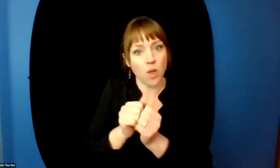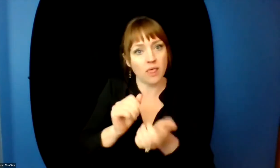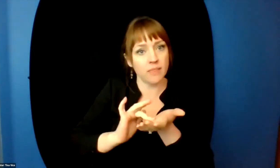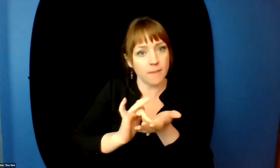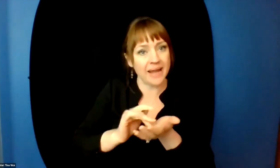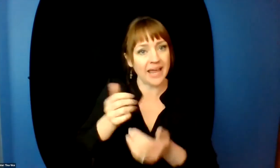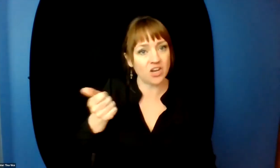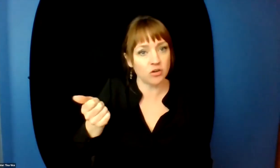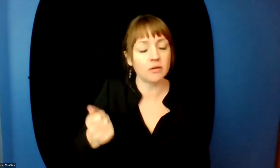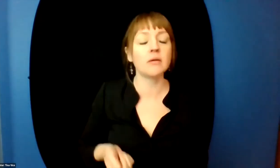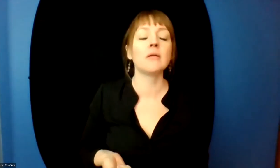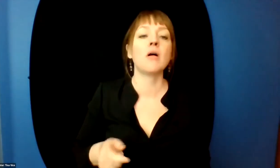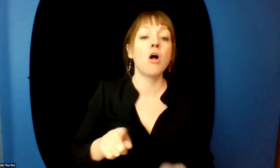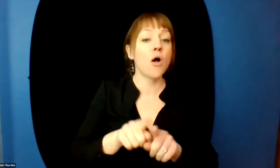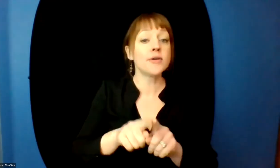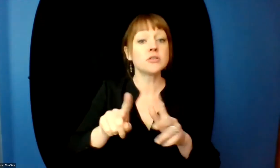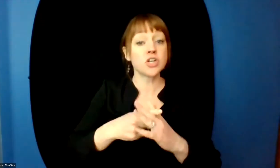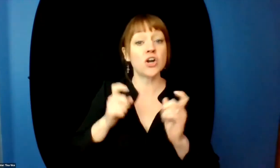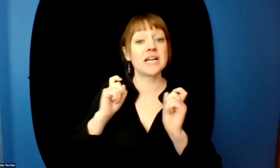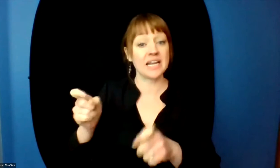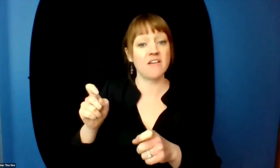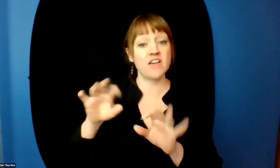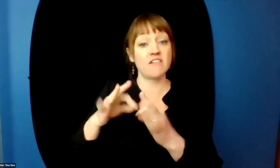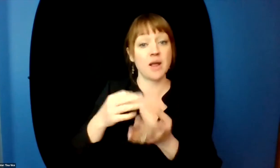also started giving family members fentanyl test strips.